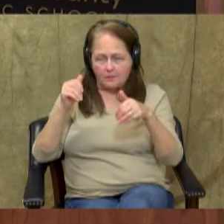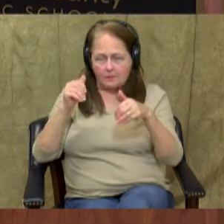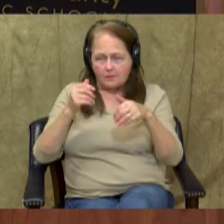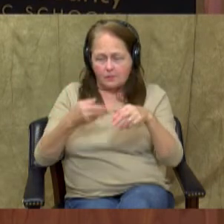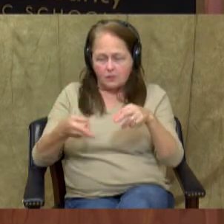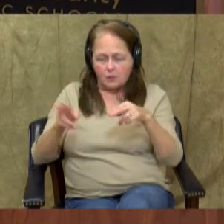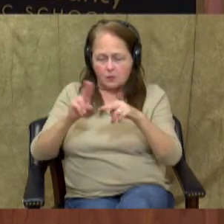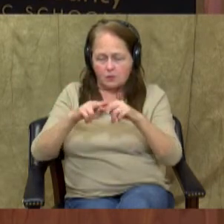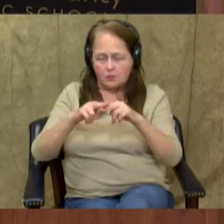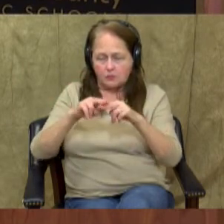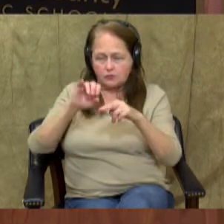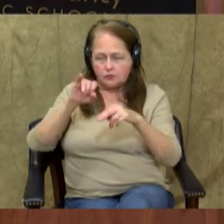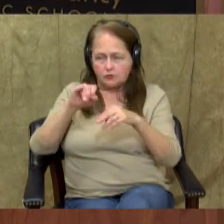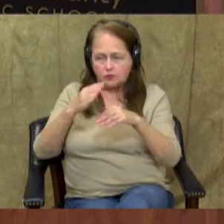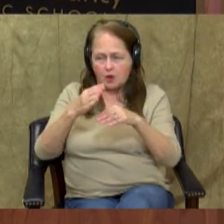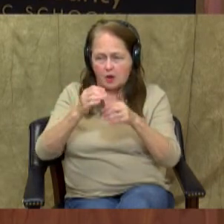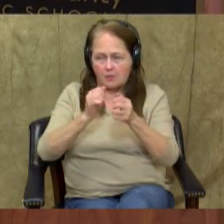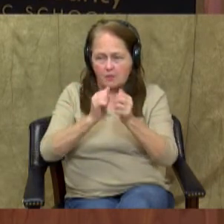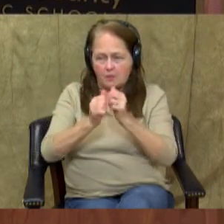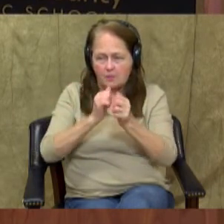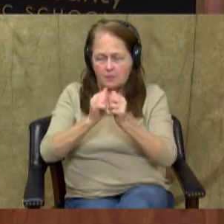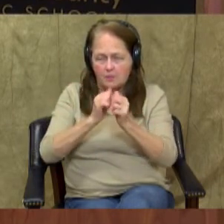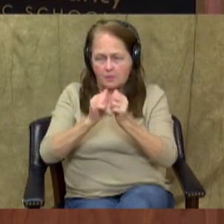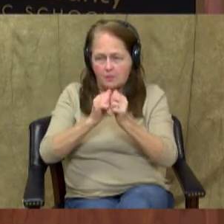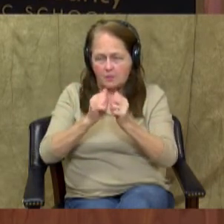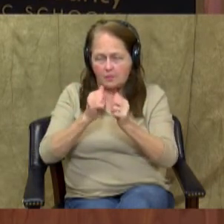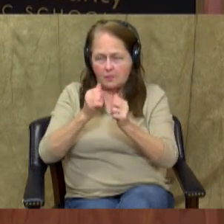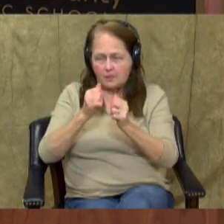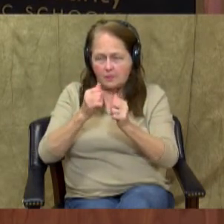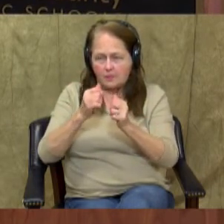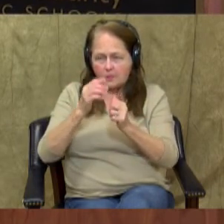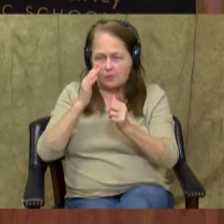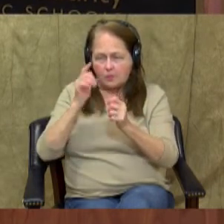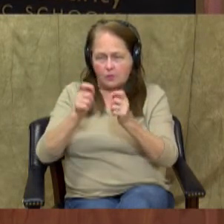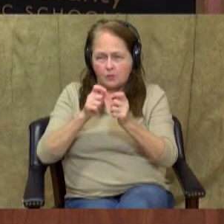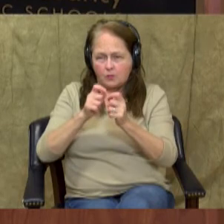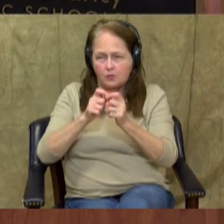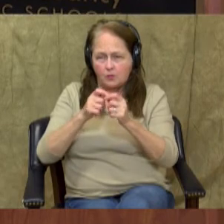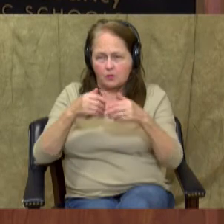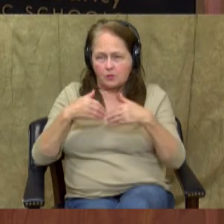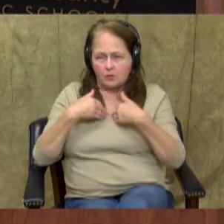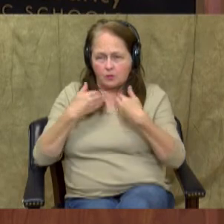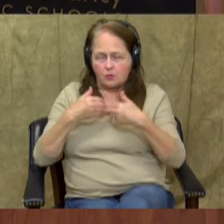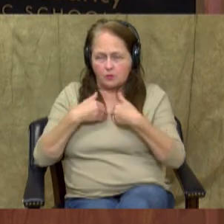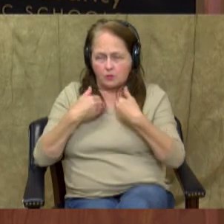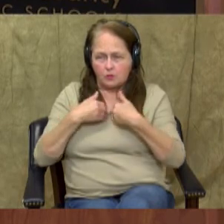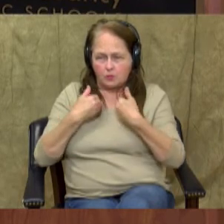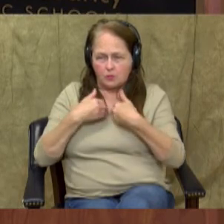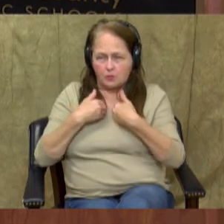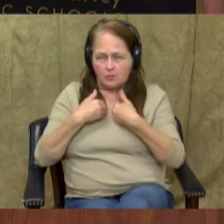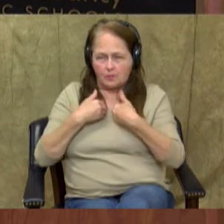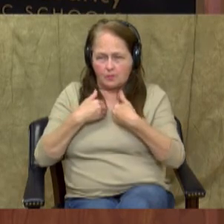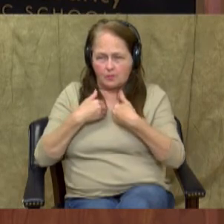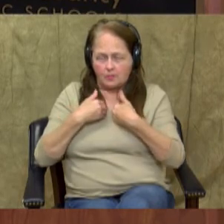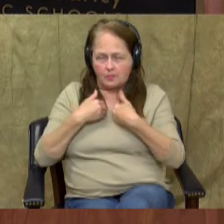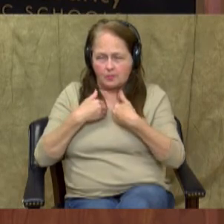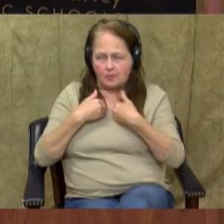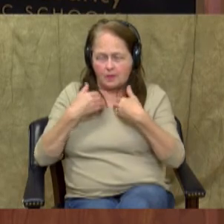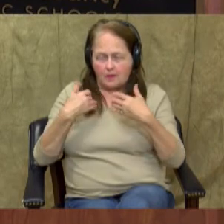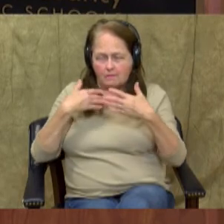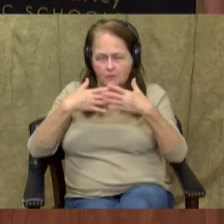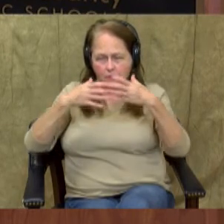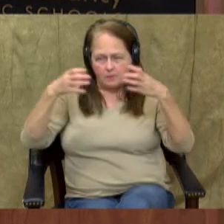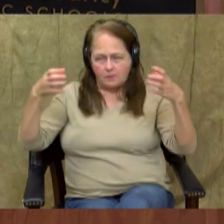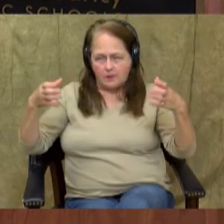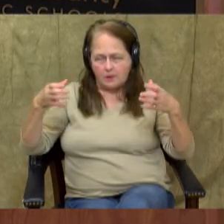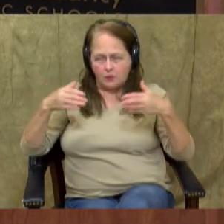increased job competition, higher unemployment, particularly with the youth. Okay, remember that they've got a huge youth